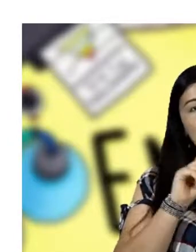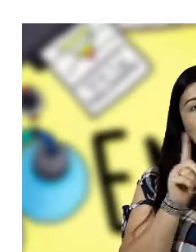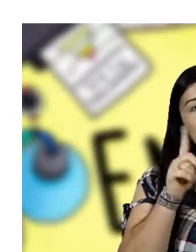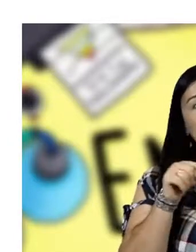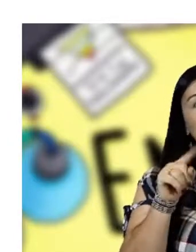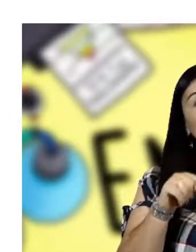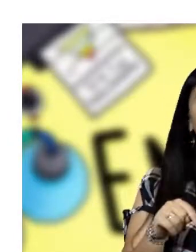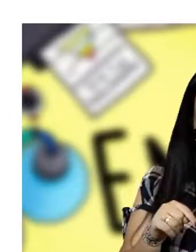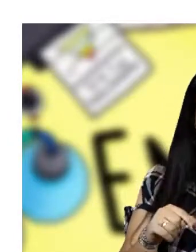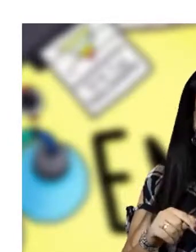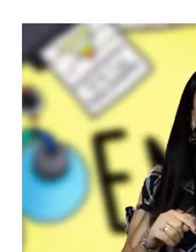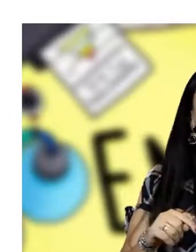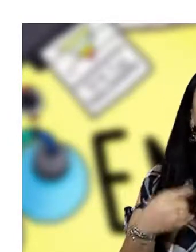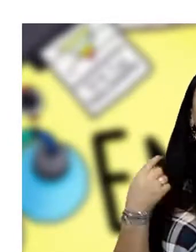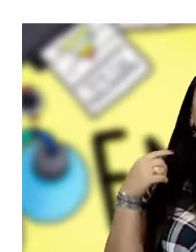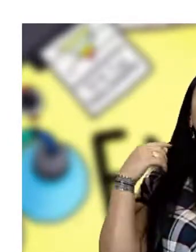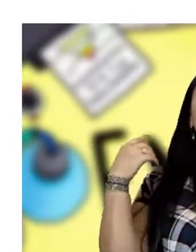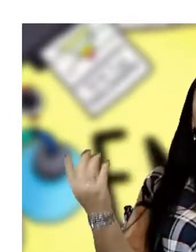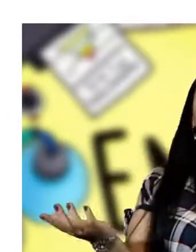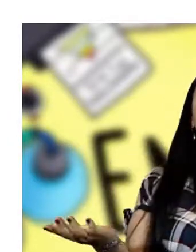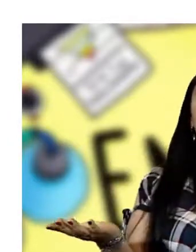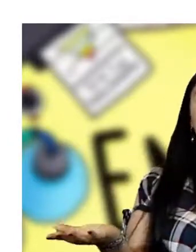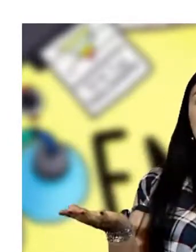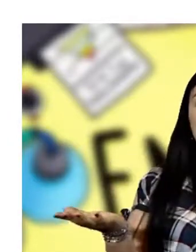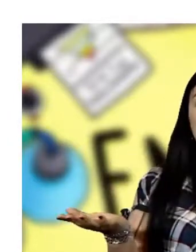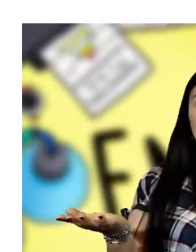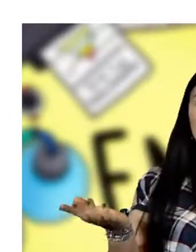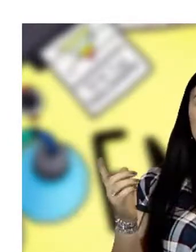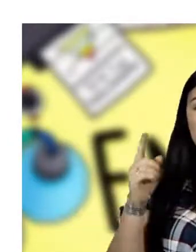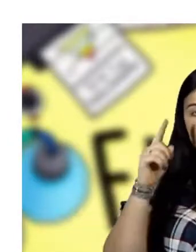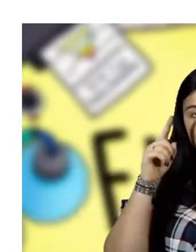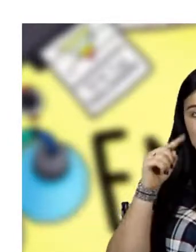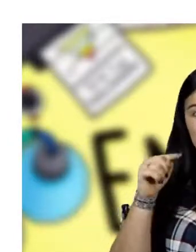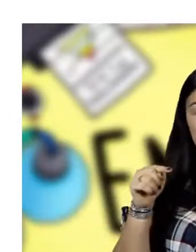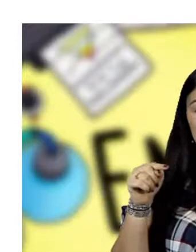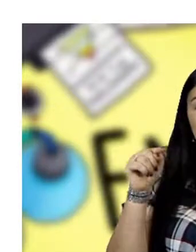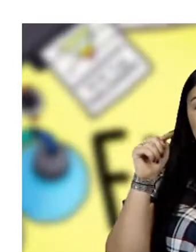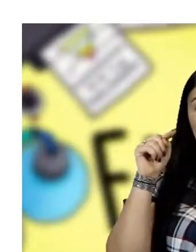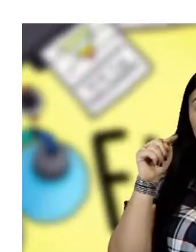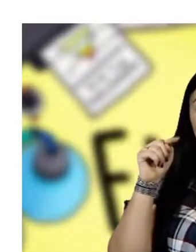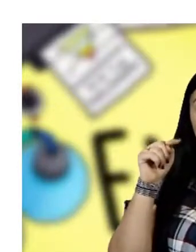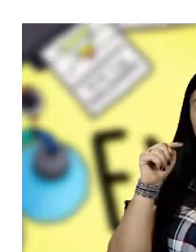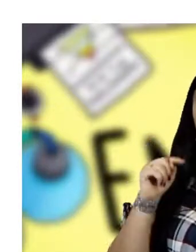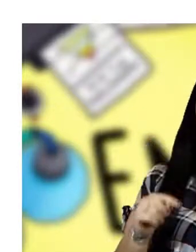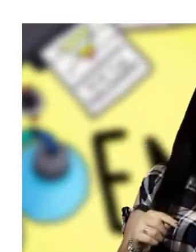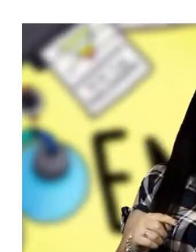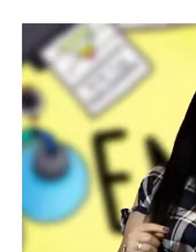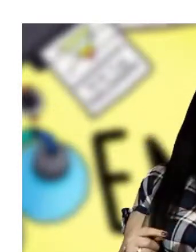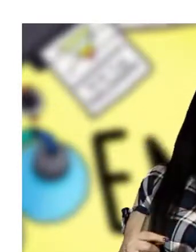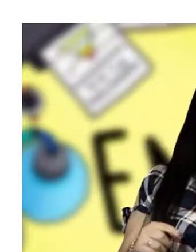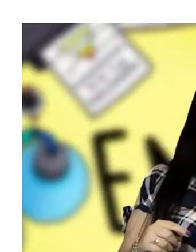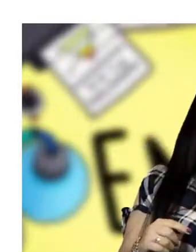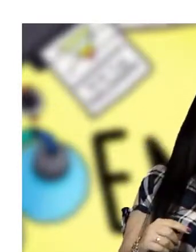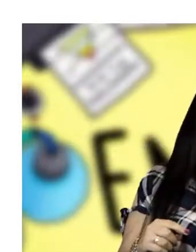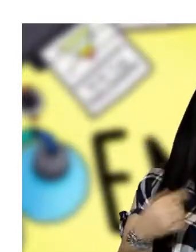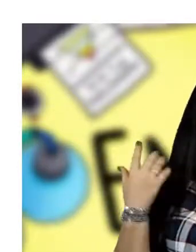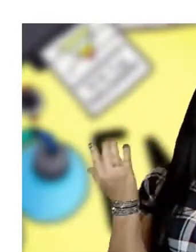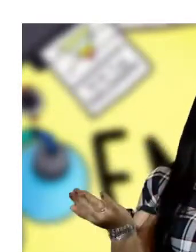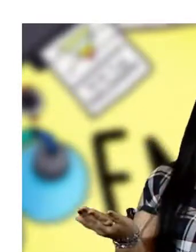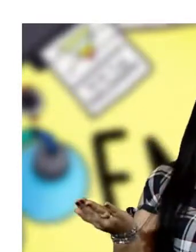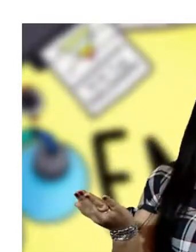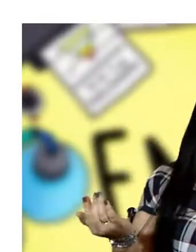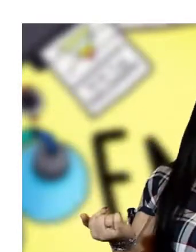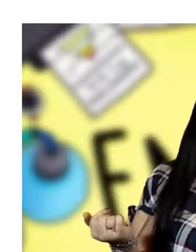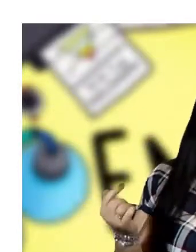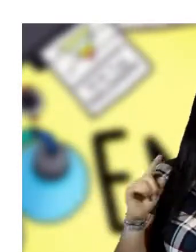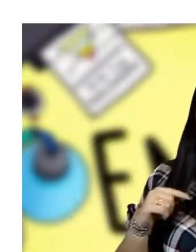recuerden que esa empieza con A, y ankle, that starts with U. Una es tobillo y la